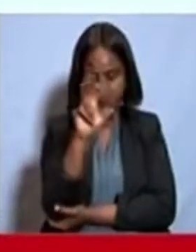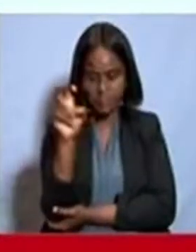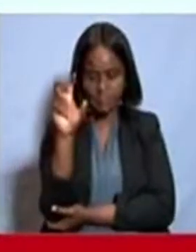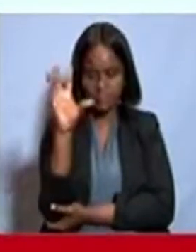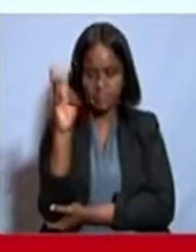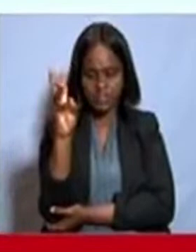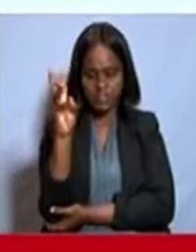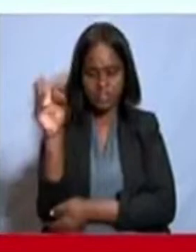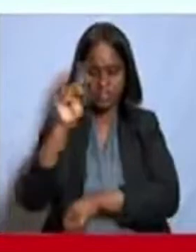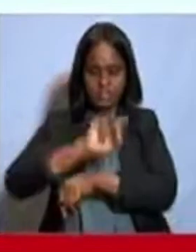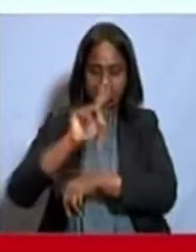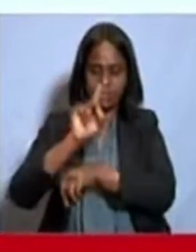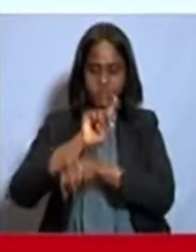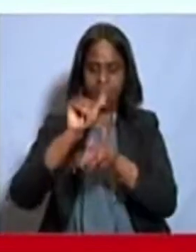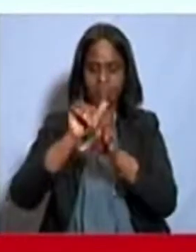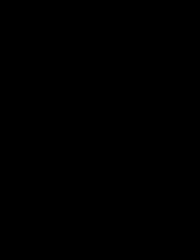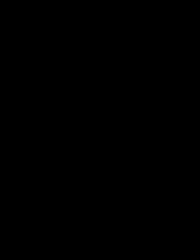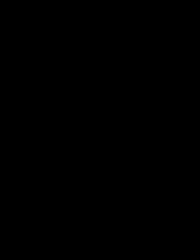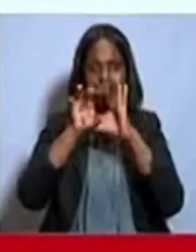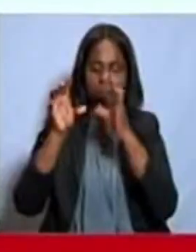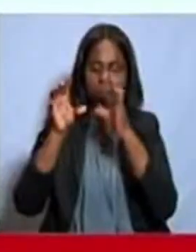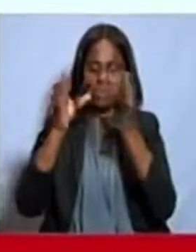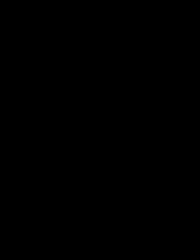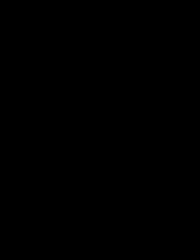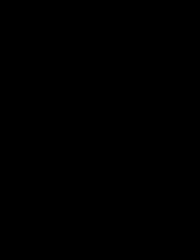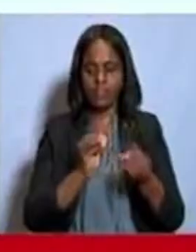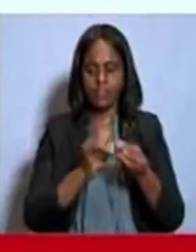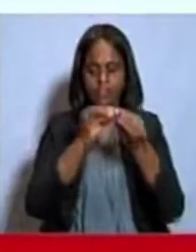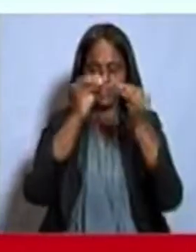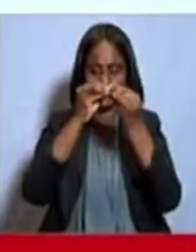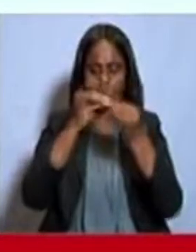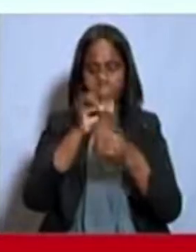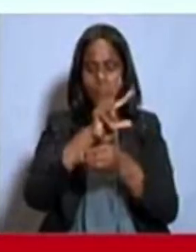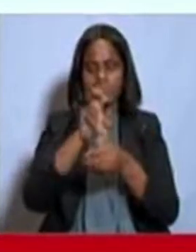306 days in depositing amounts totaling